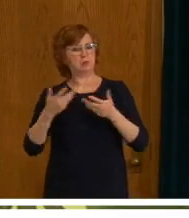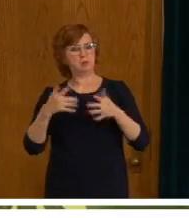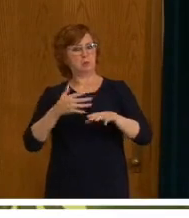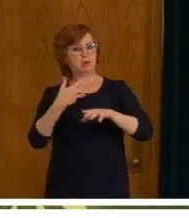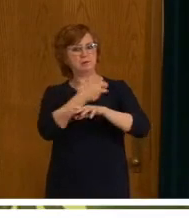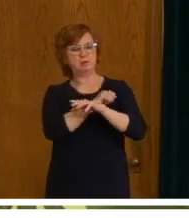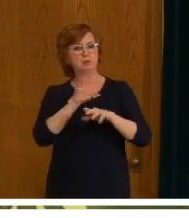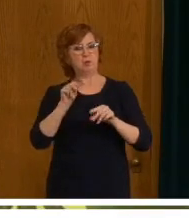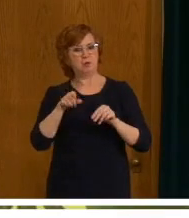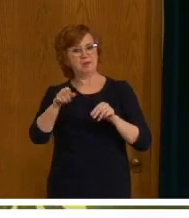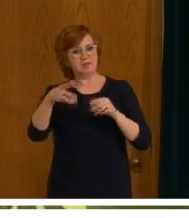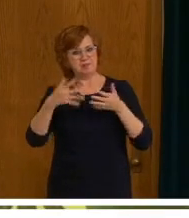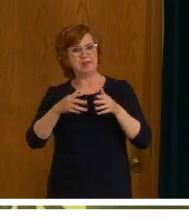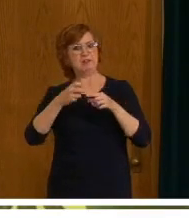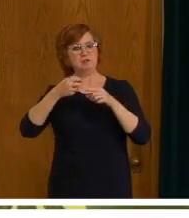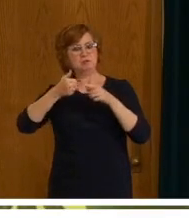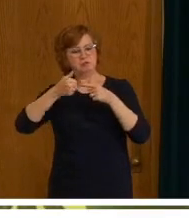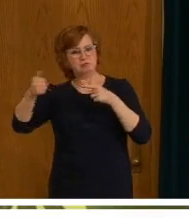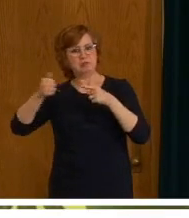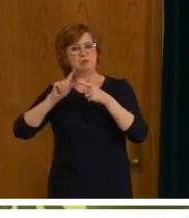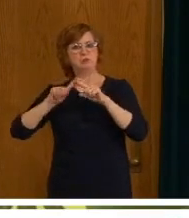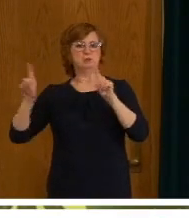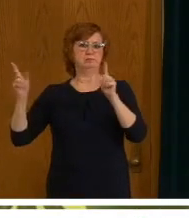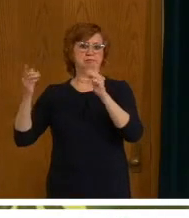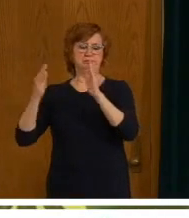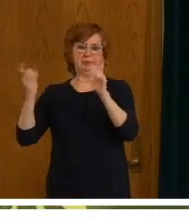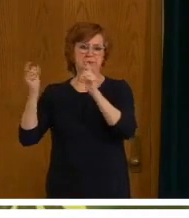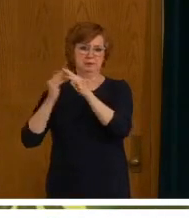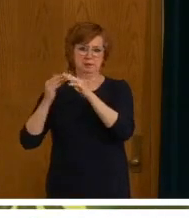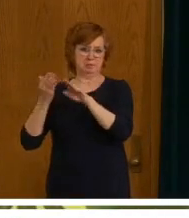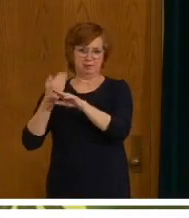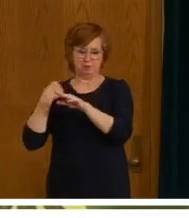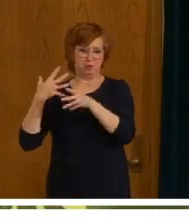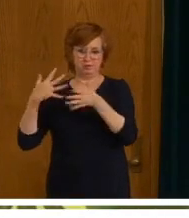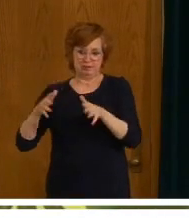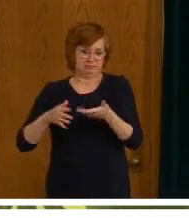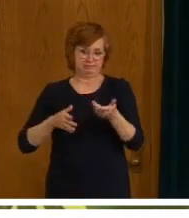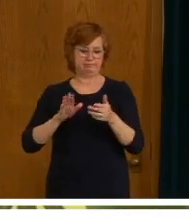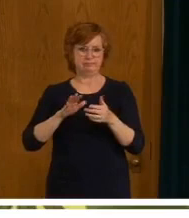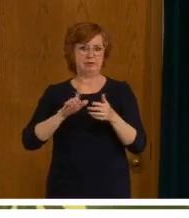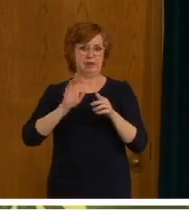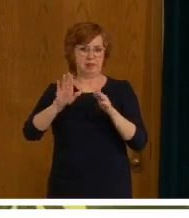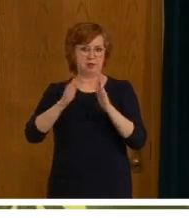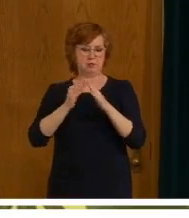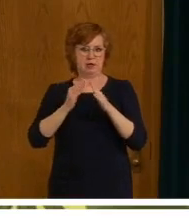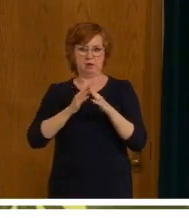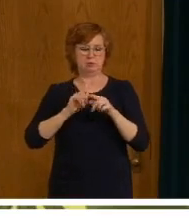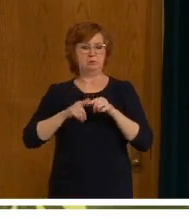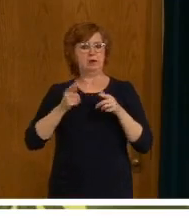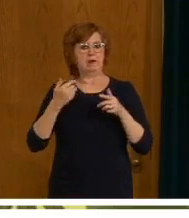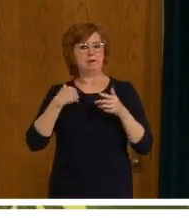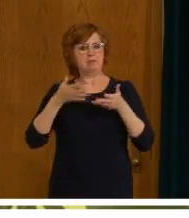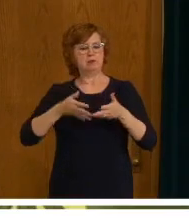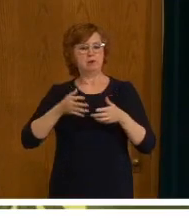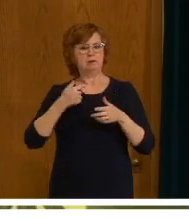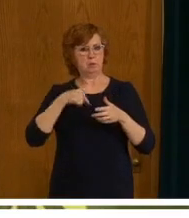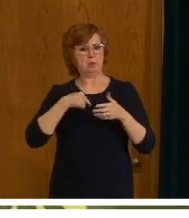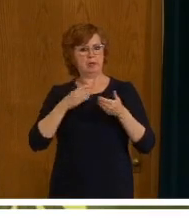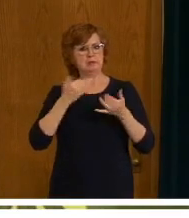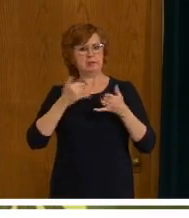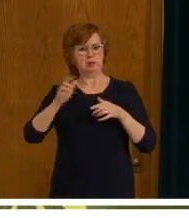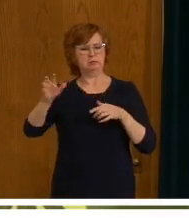vaccinated. We will continue to do that throughout. The other thing that I think is important, and there was a news article, I